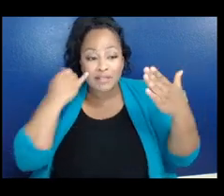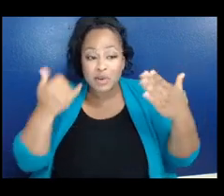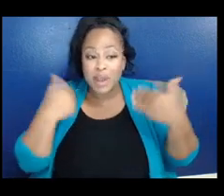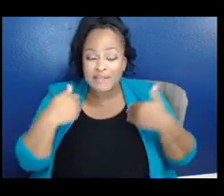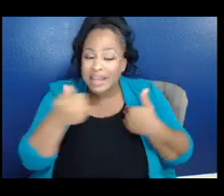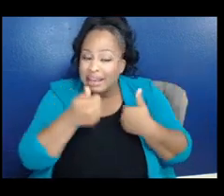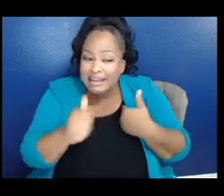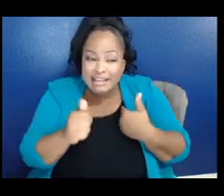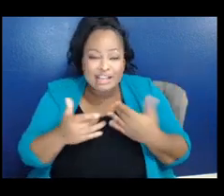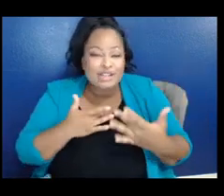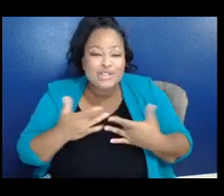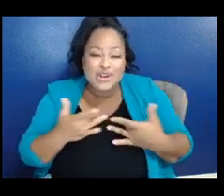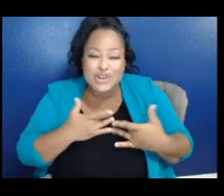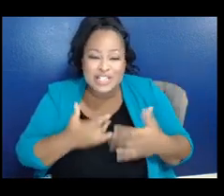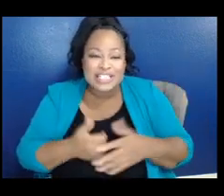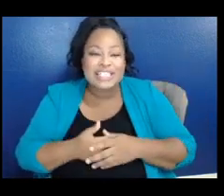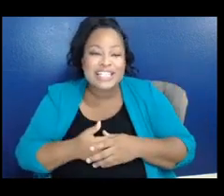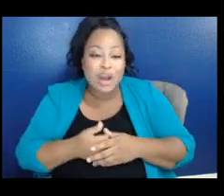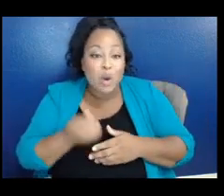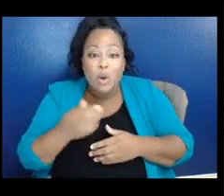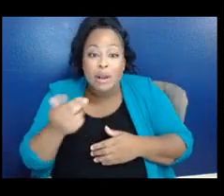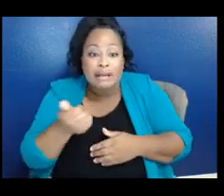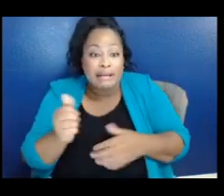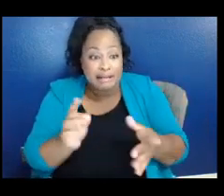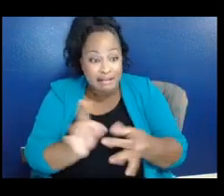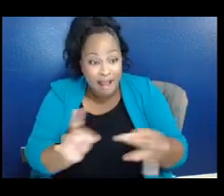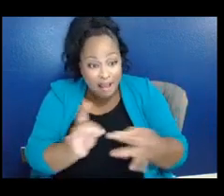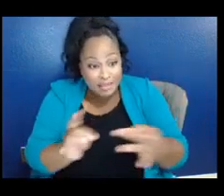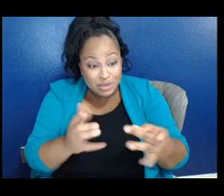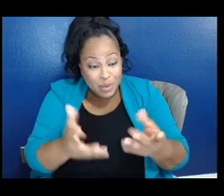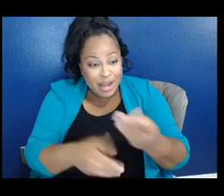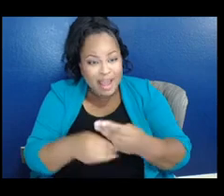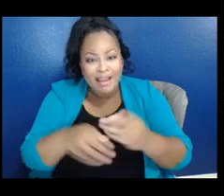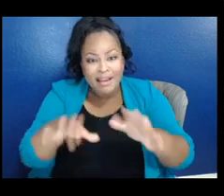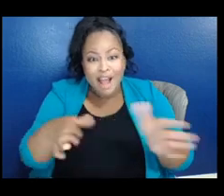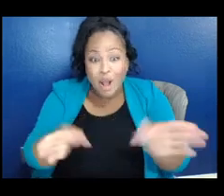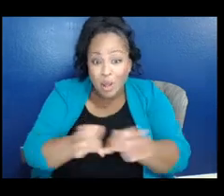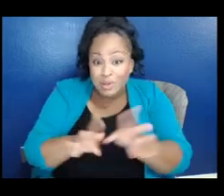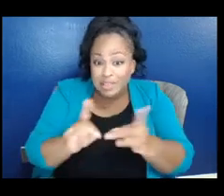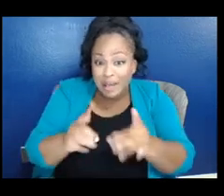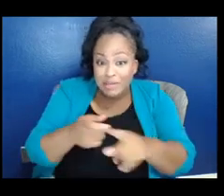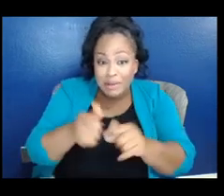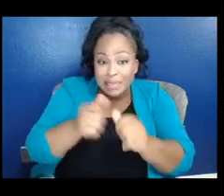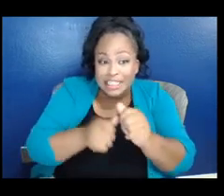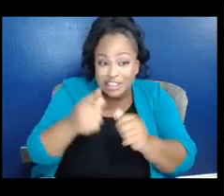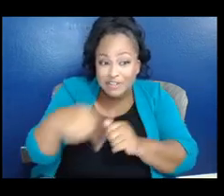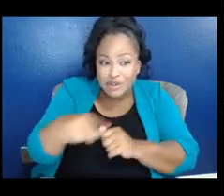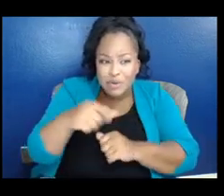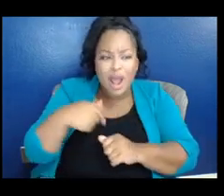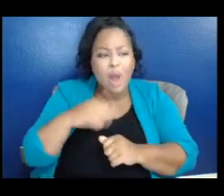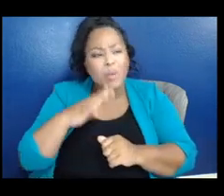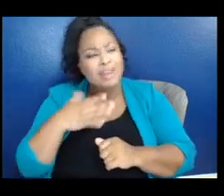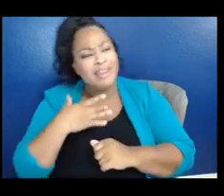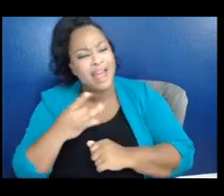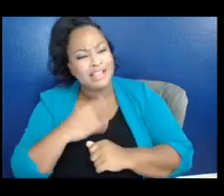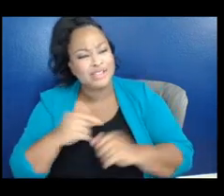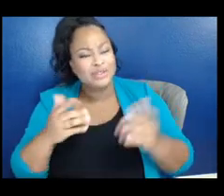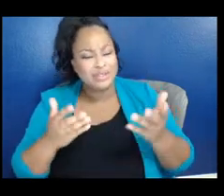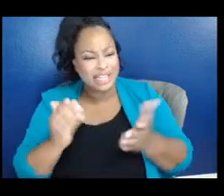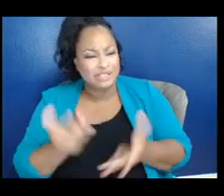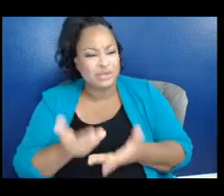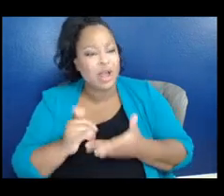up if you have any concerns or any comments that you'd like to add. How about a closing comment from each one of you? I would like